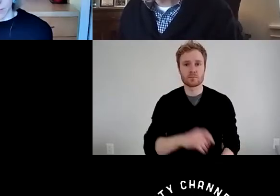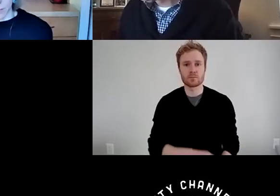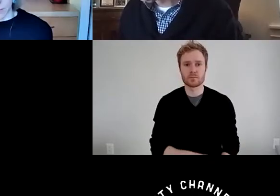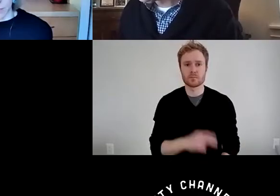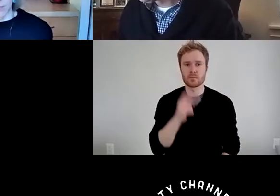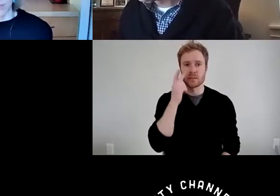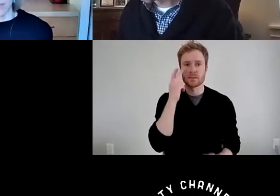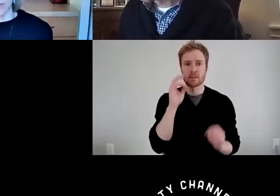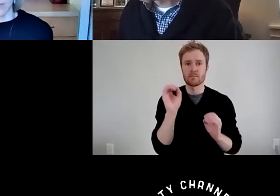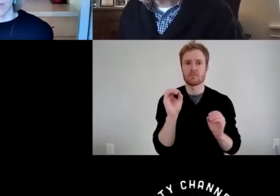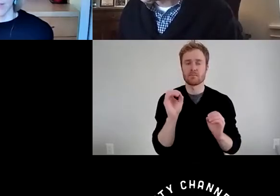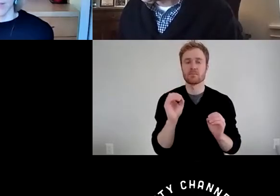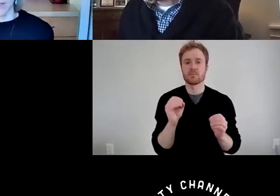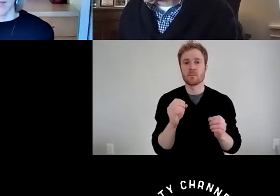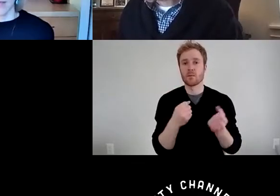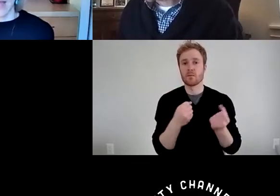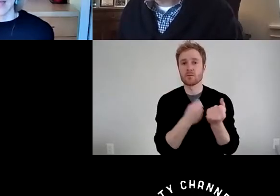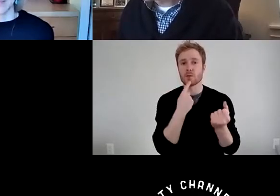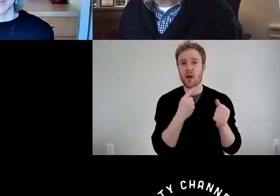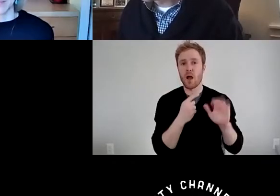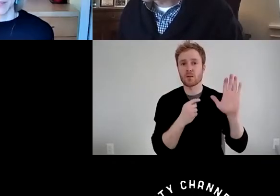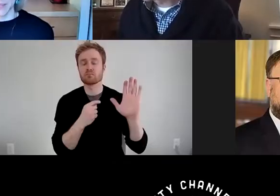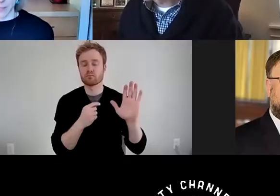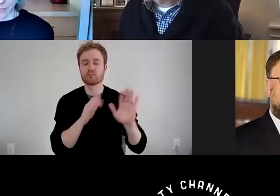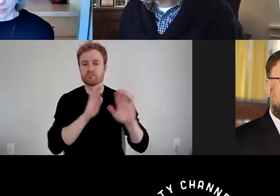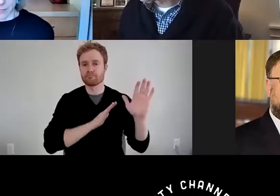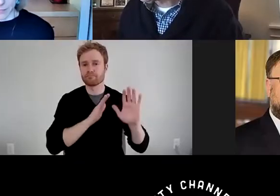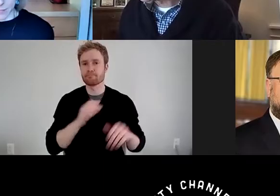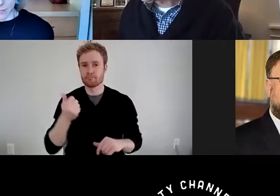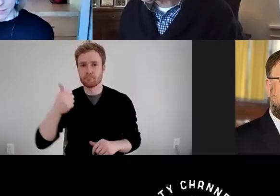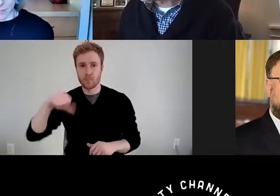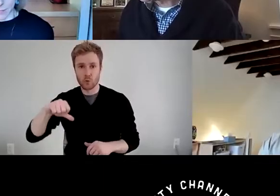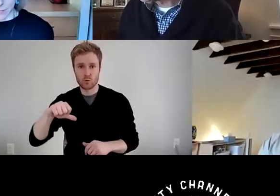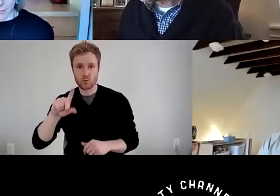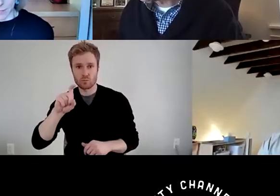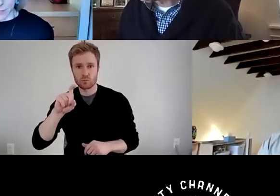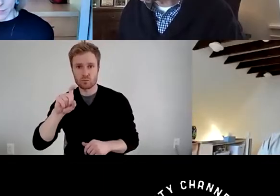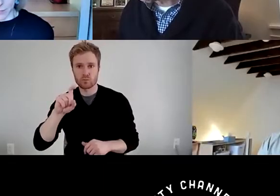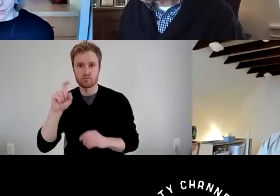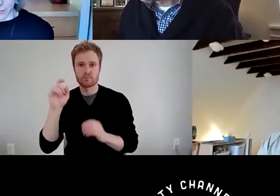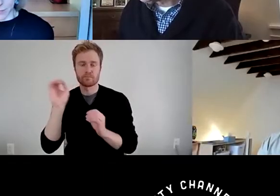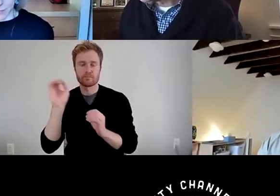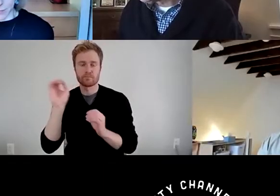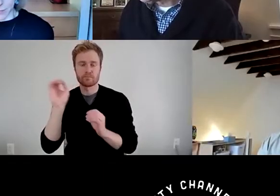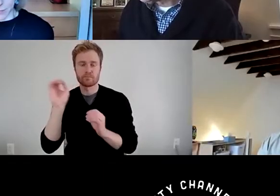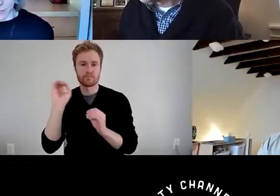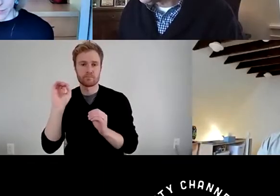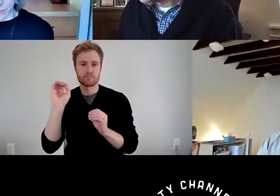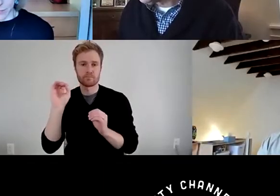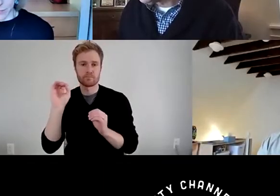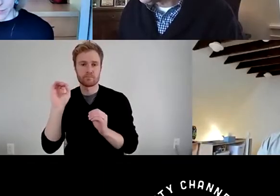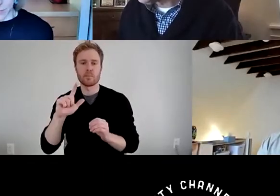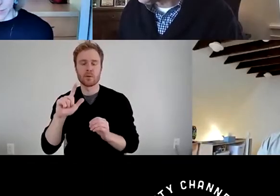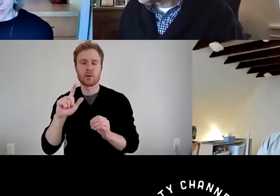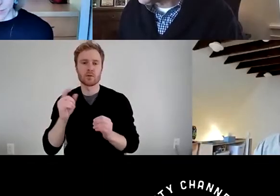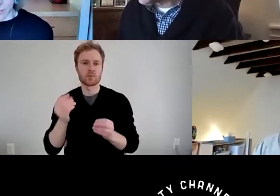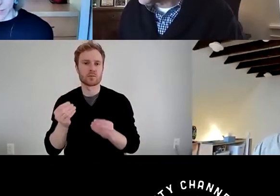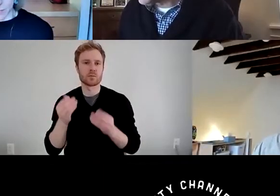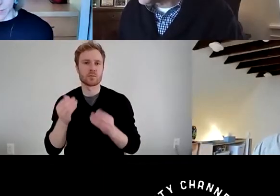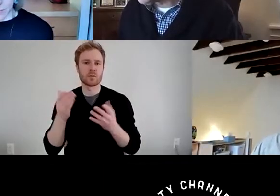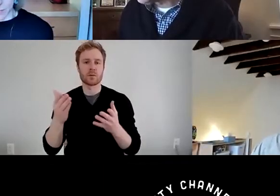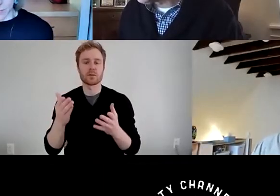about what they're defining as Southside Park, if it is the park up on Josephine Street or if it's the riverfront Southside Park. And that's